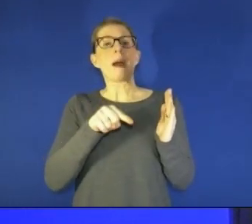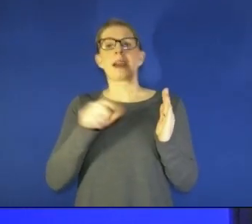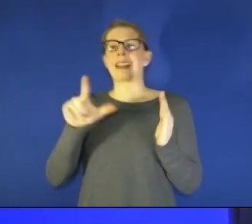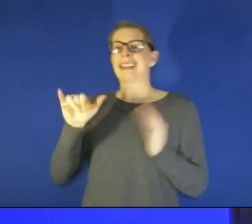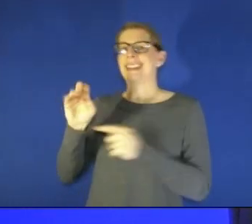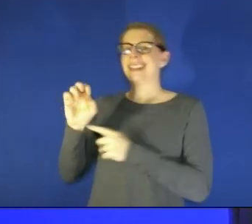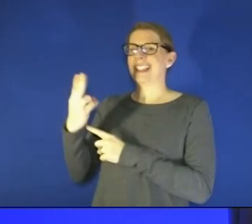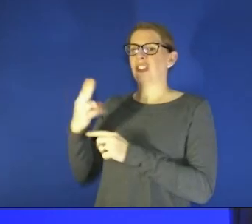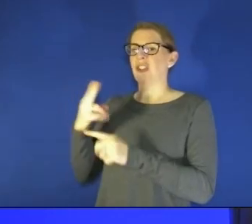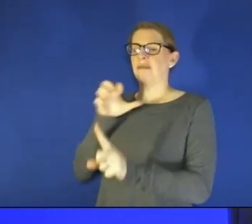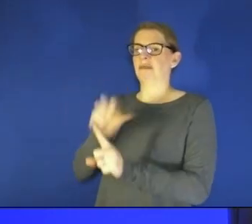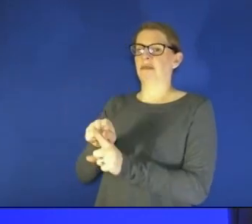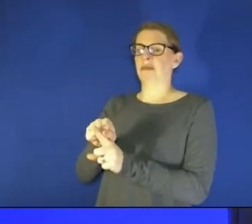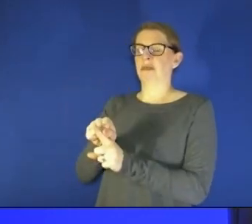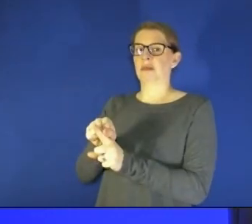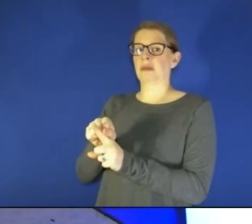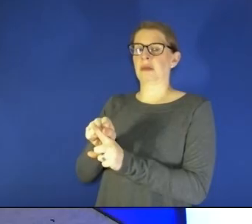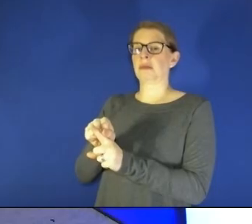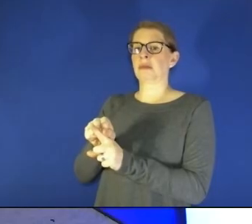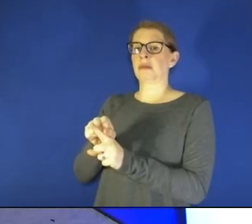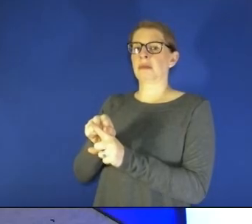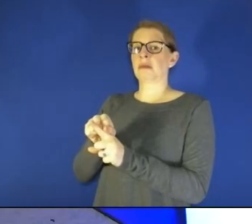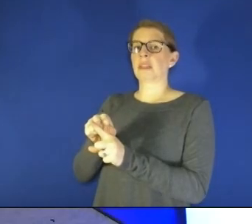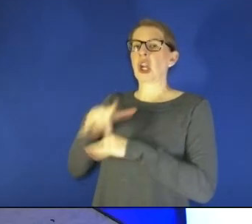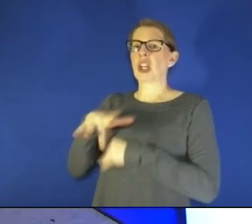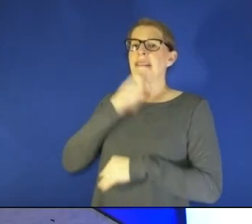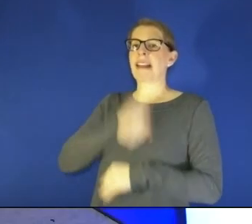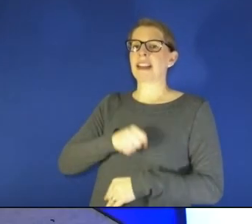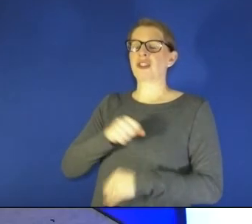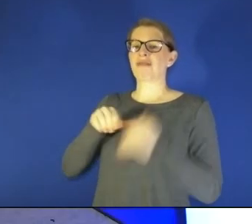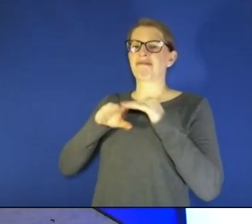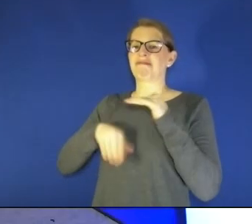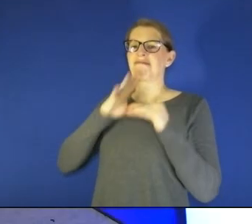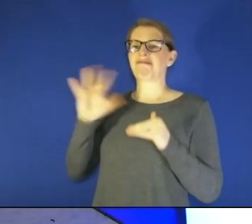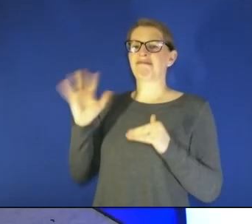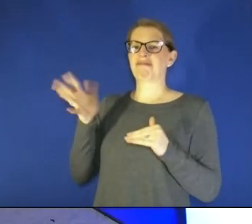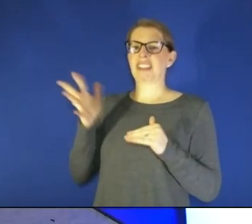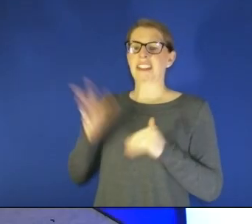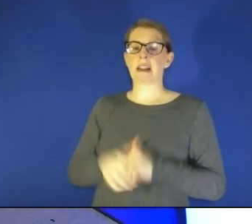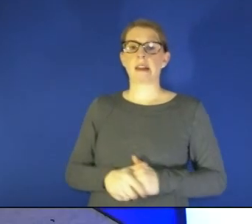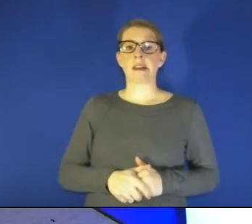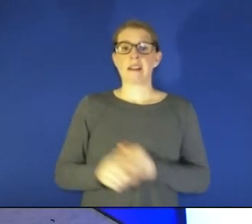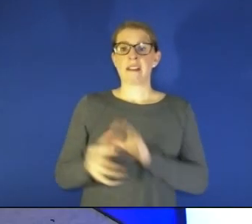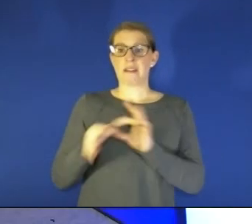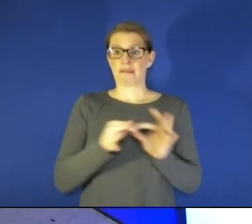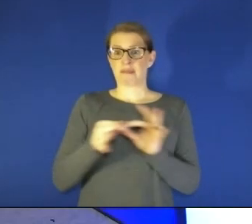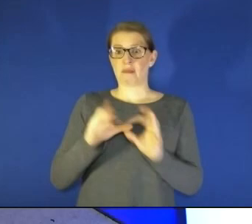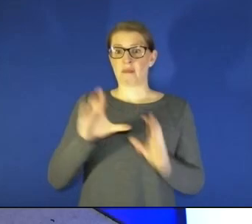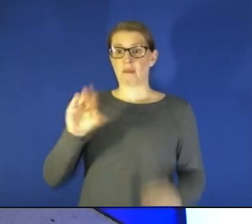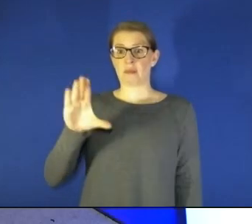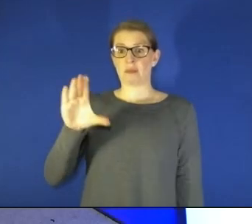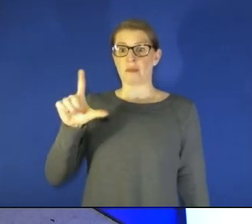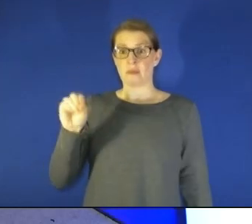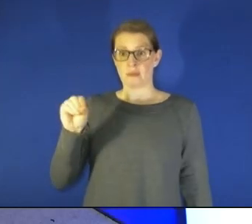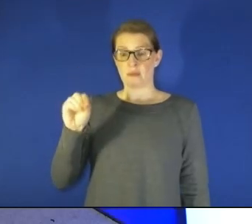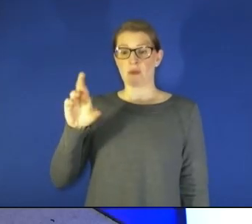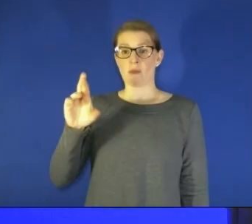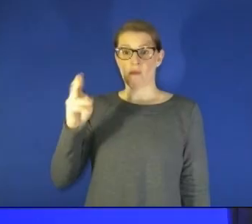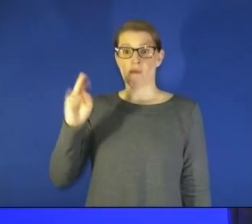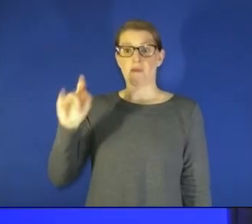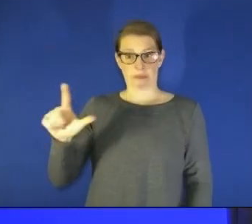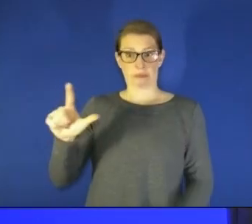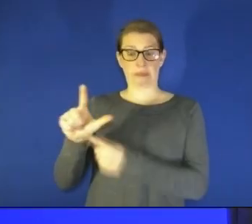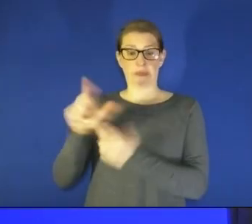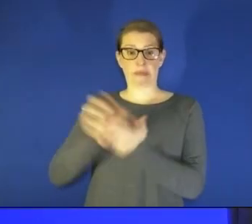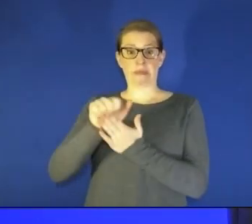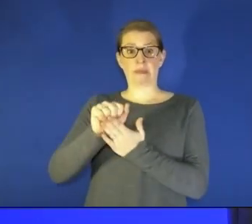typically see it in the patients way less than 50. And is it only related to colorectal cancers? No, there's other cancers that have been associated with it.